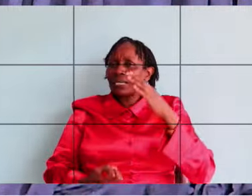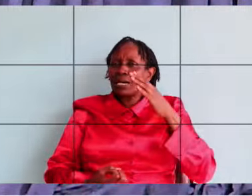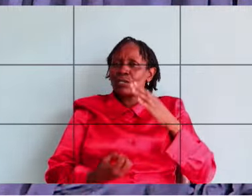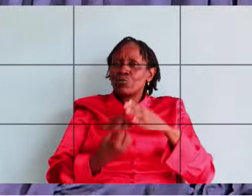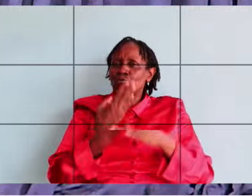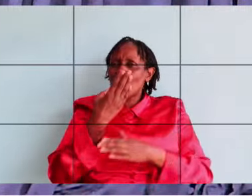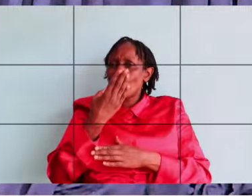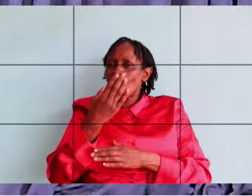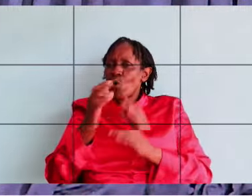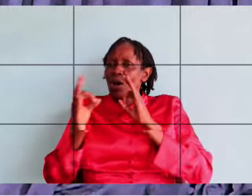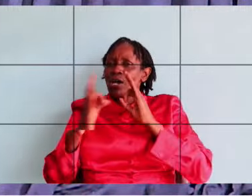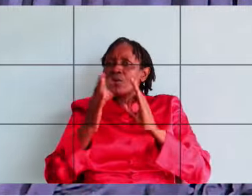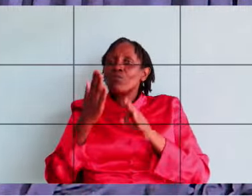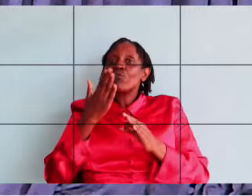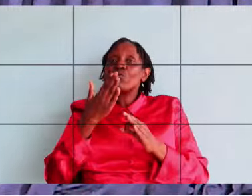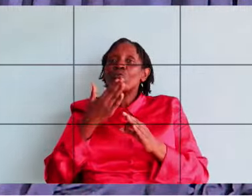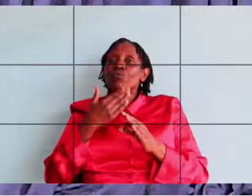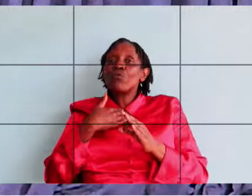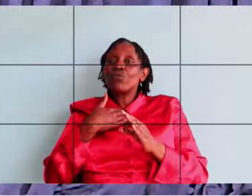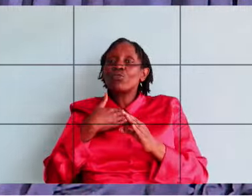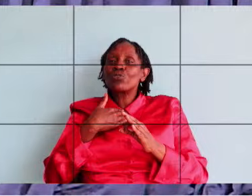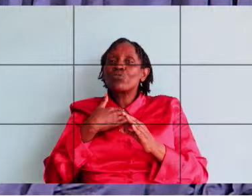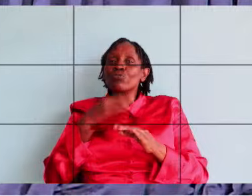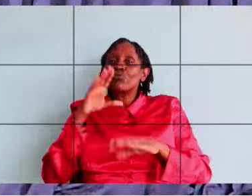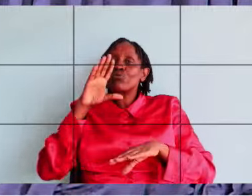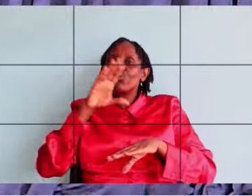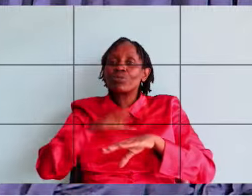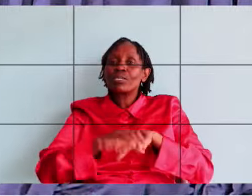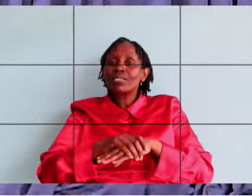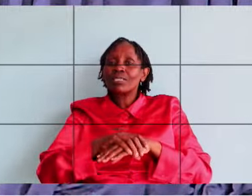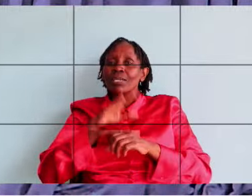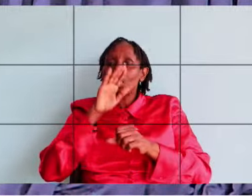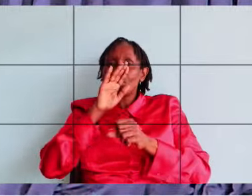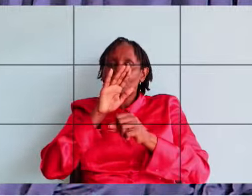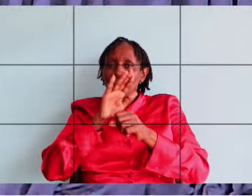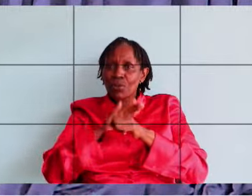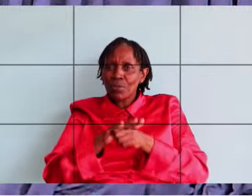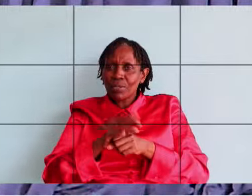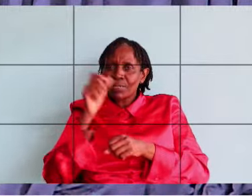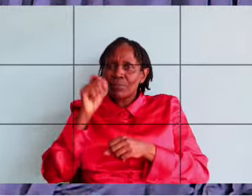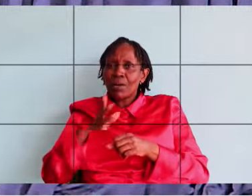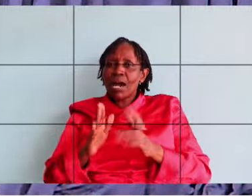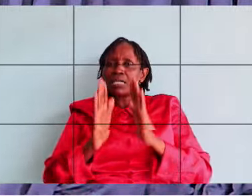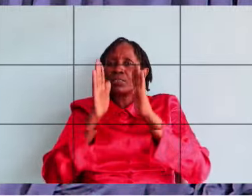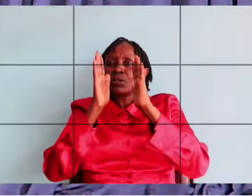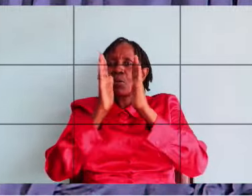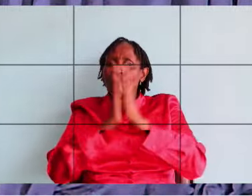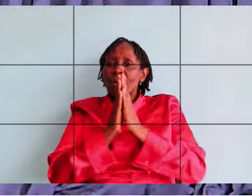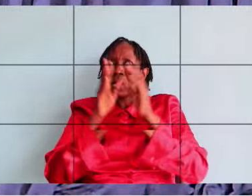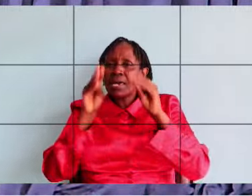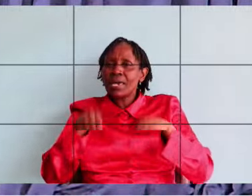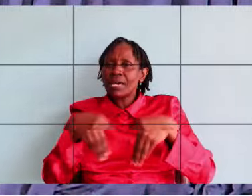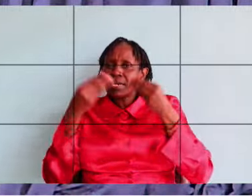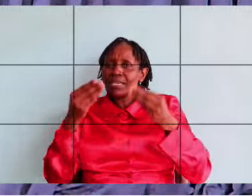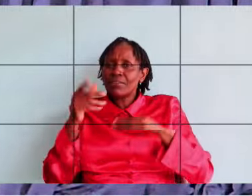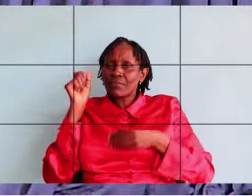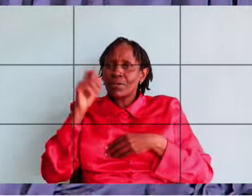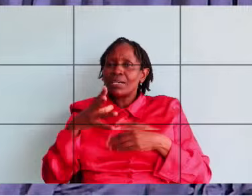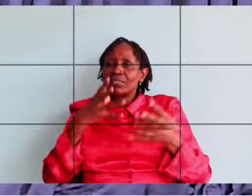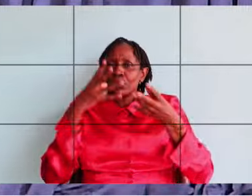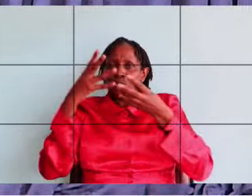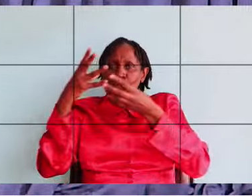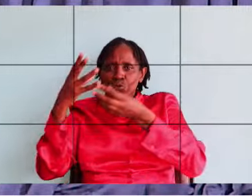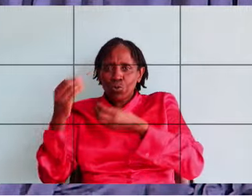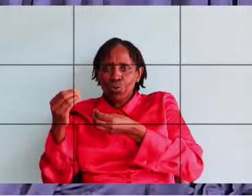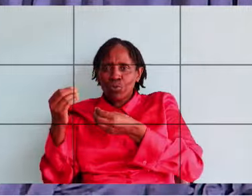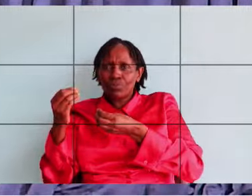commitment. If we want to occupy the promise, we must pray, we must give, and then we must go. Everybody